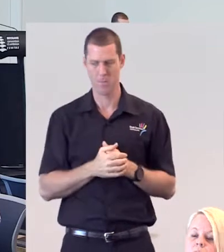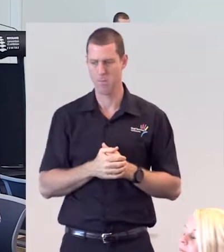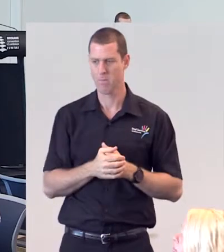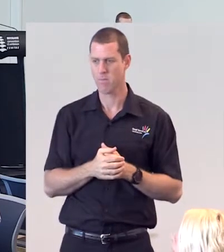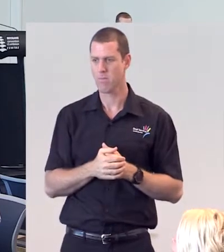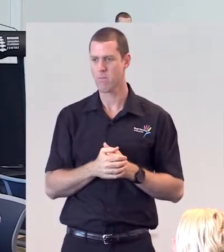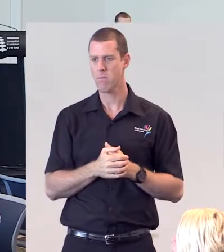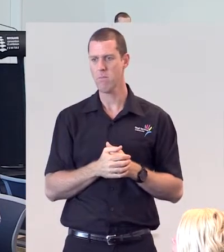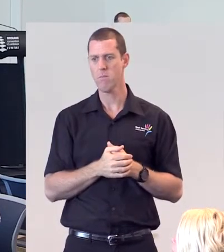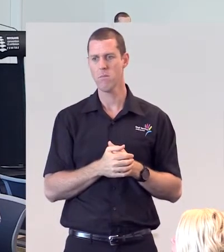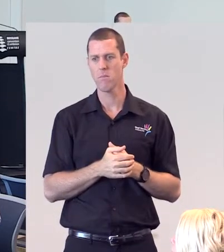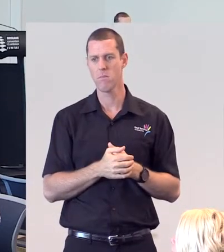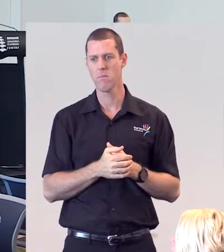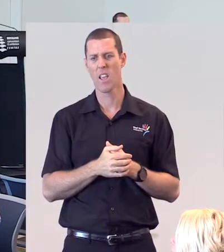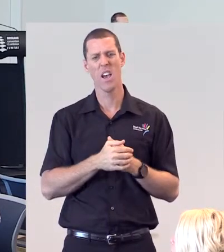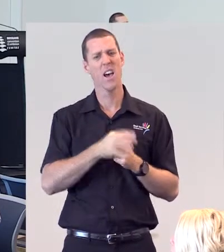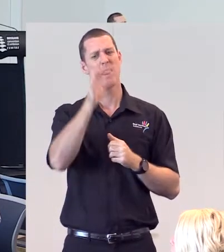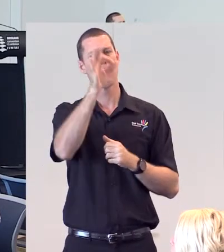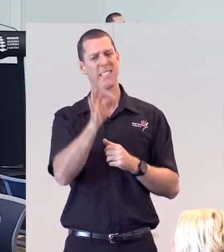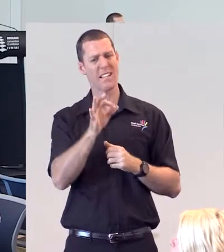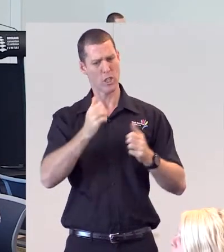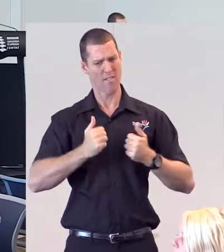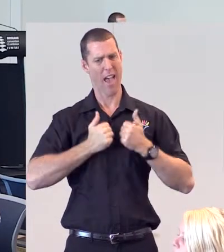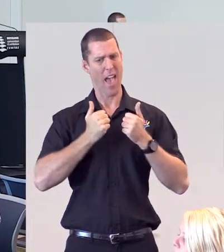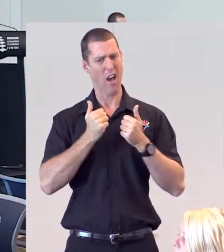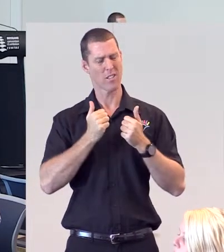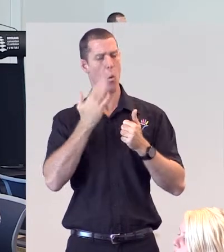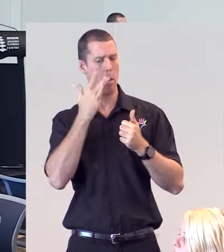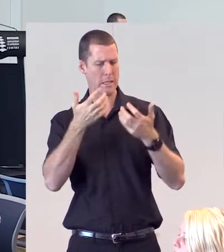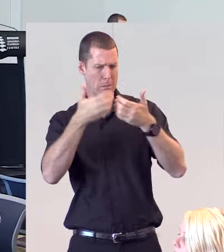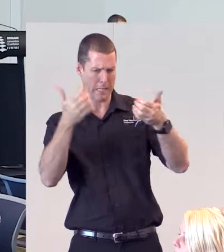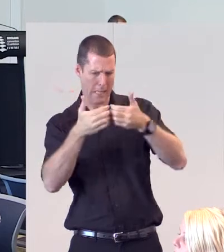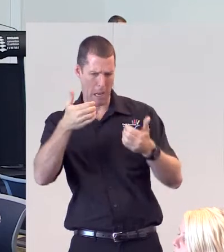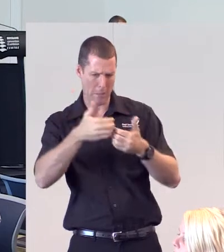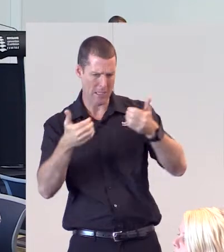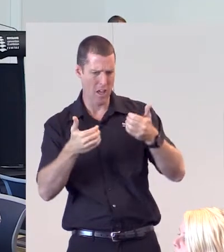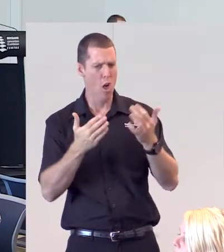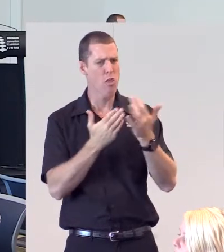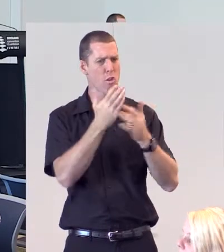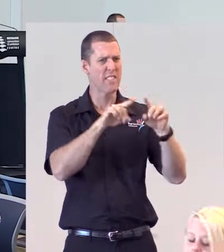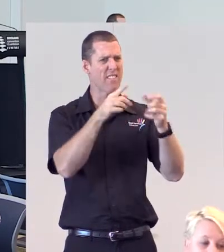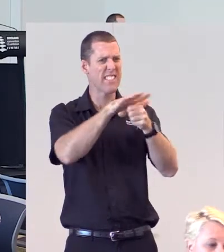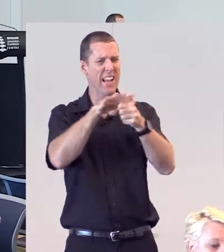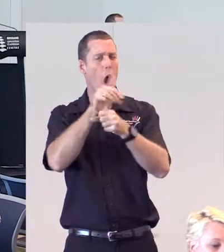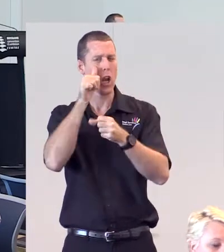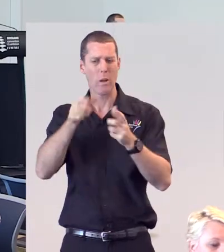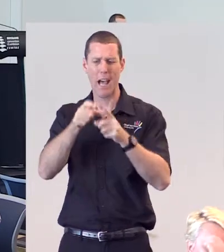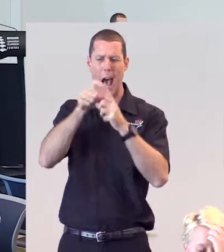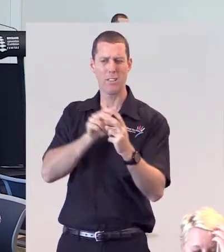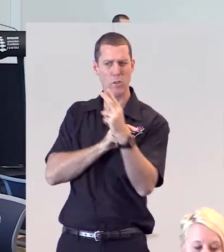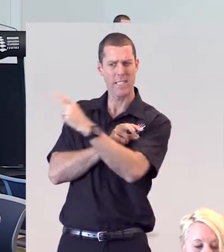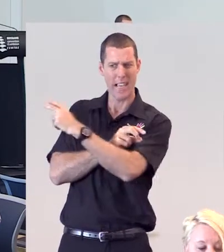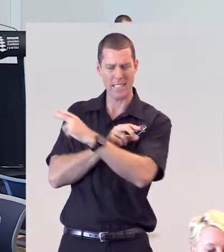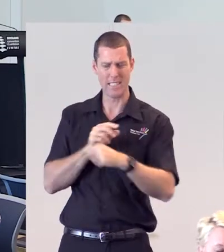Just looking at what that percentage of our share looks like when you split it up by the sectors, and I know it's a bit hard to see,